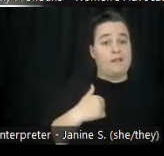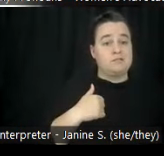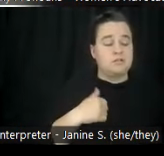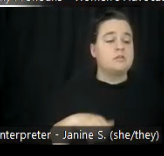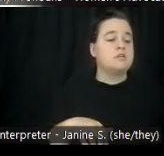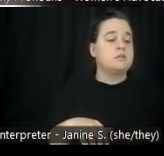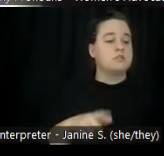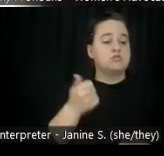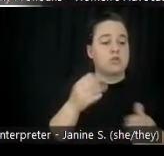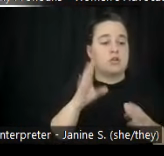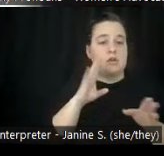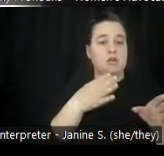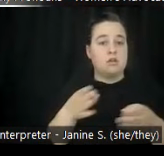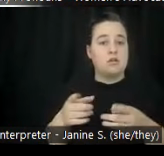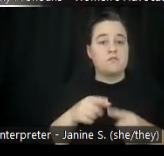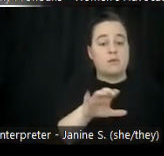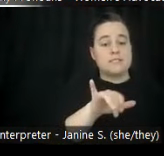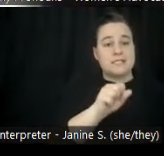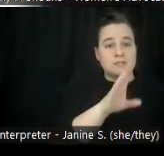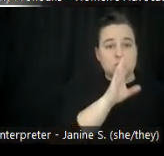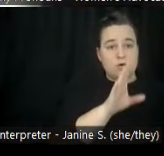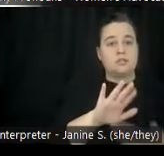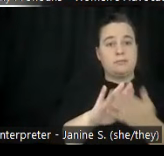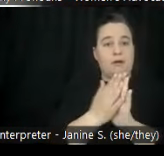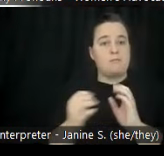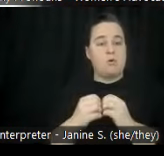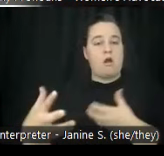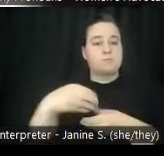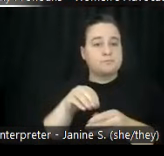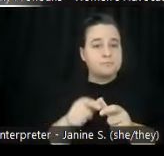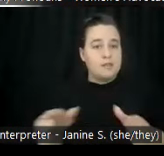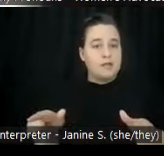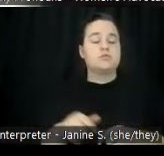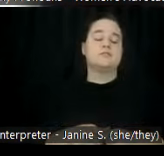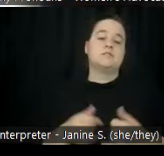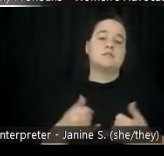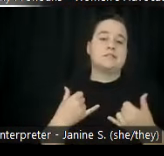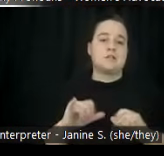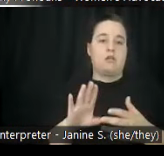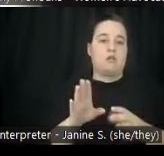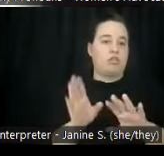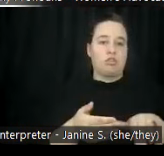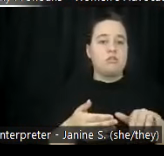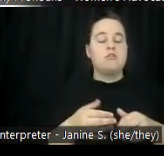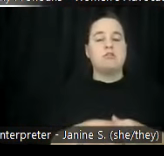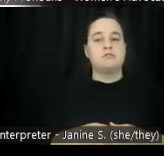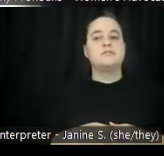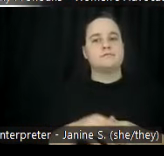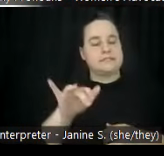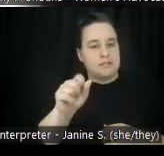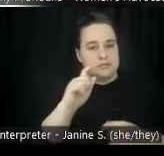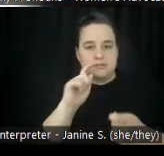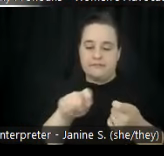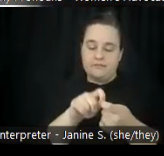the focus from cis straight narrative to more inclusive language. It's still brushed aside as a whole. Yeah, being specific about